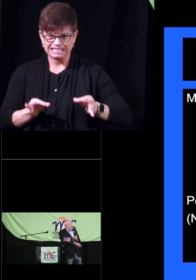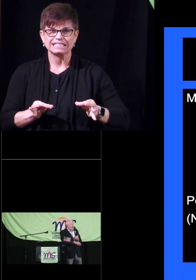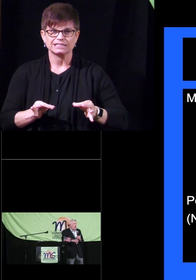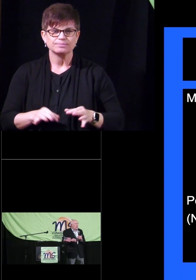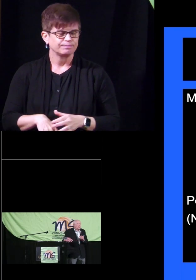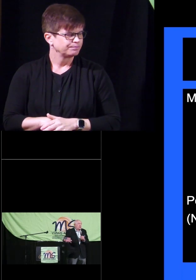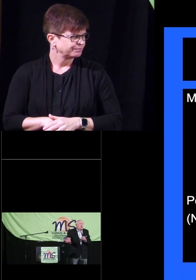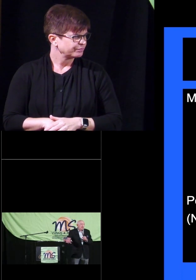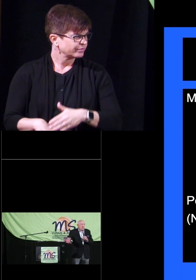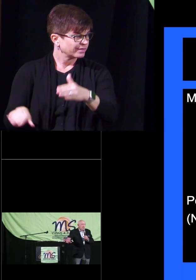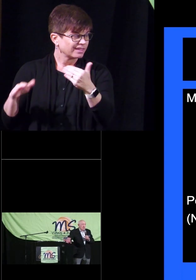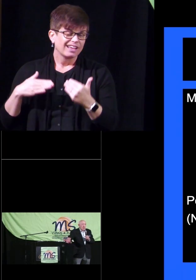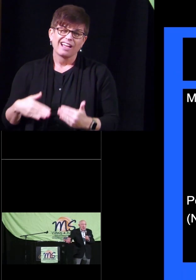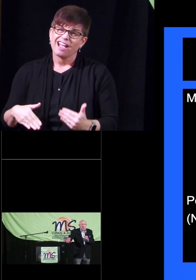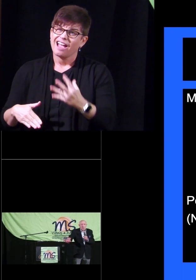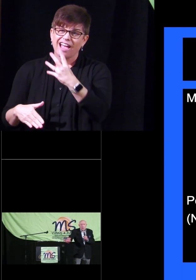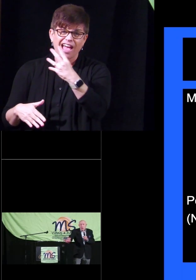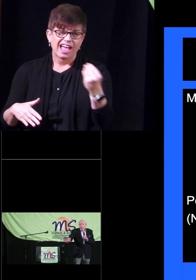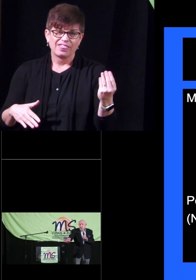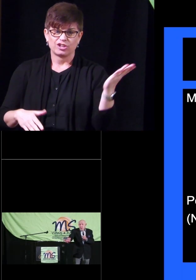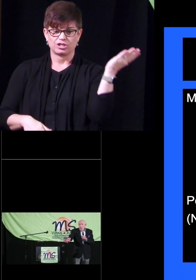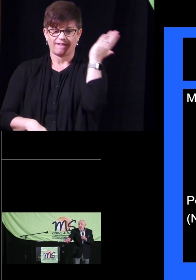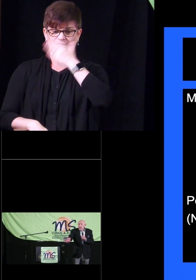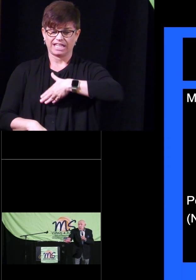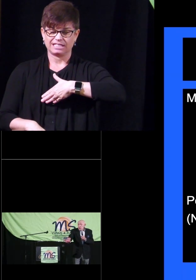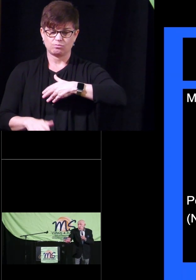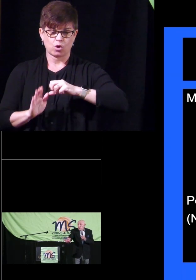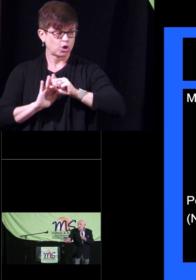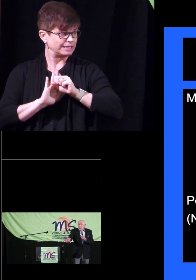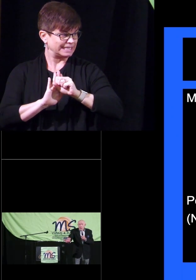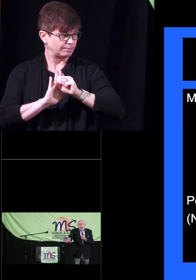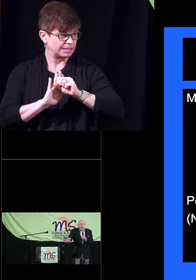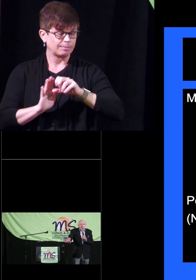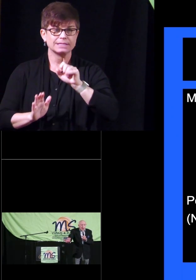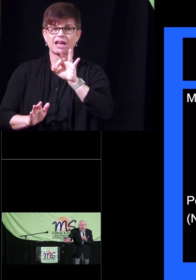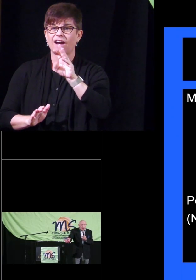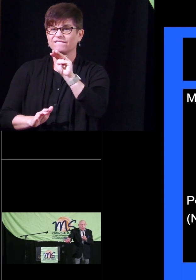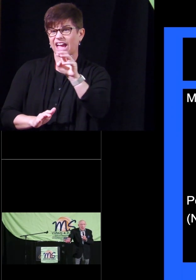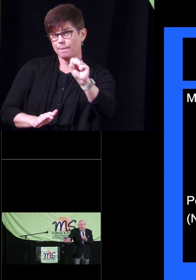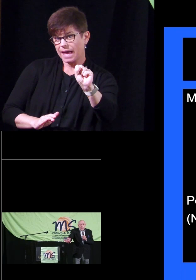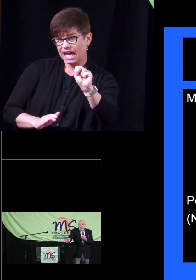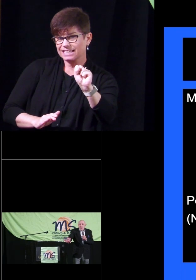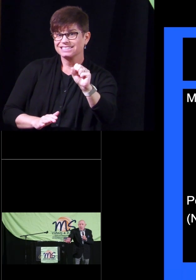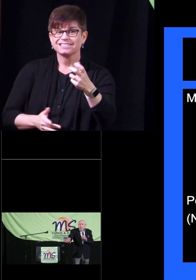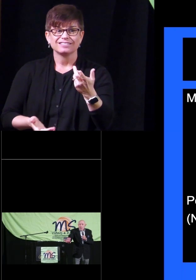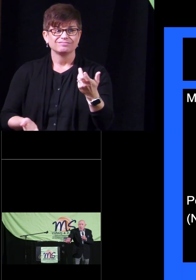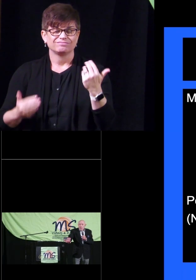Never forget about the invisible symptoms of MS. Could these form a relapse too? Someone is fatigued.